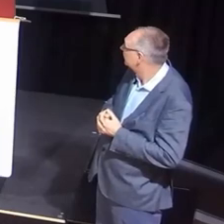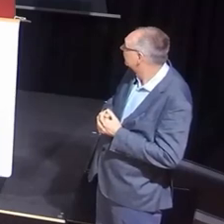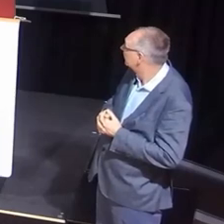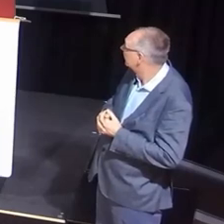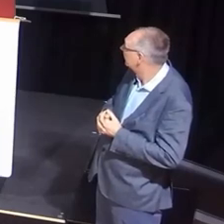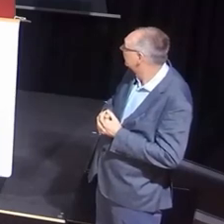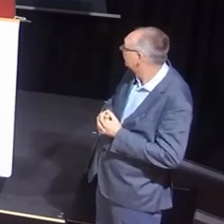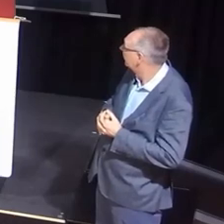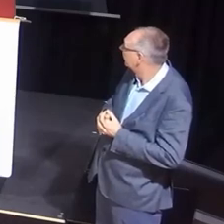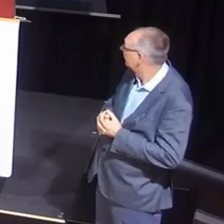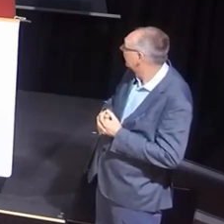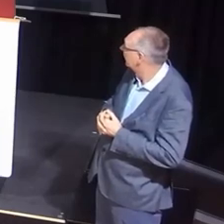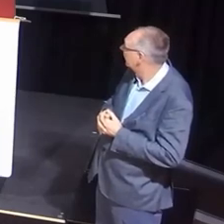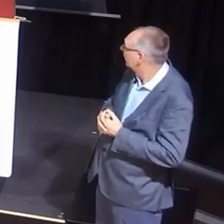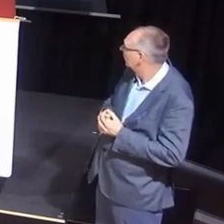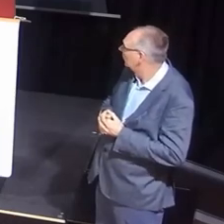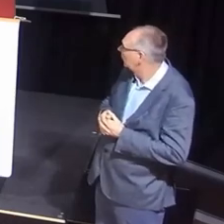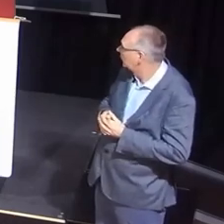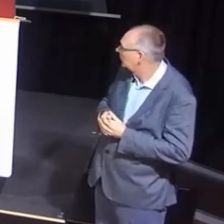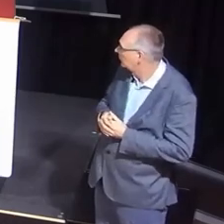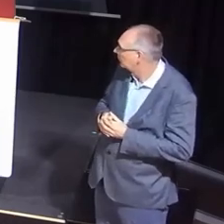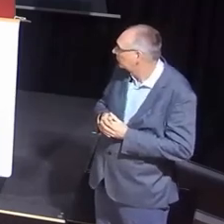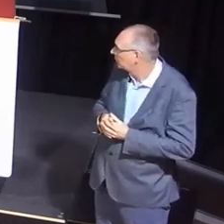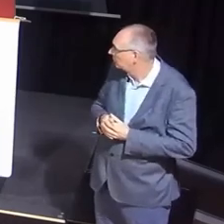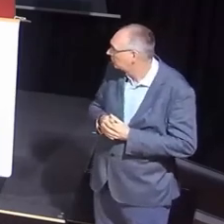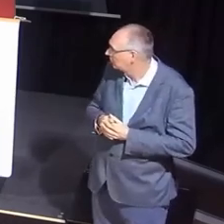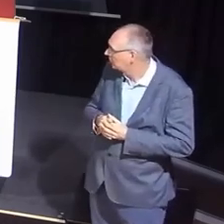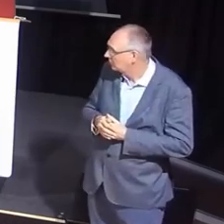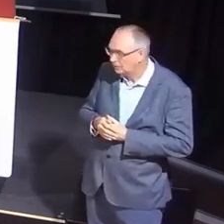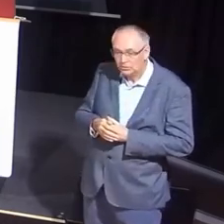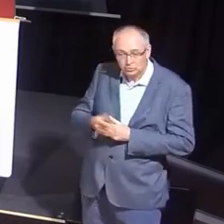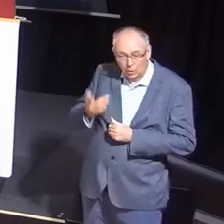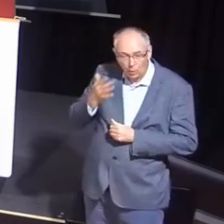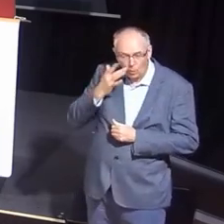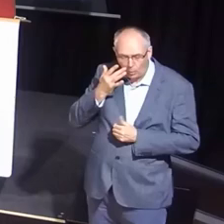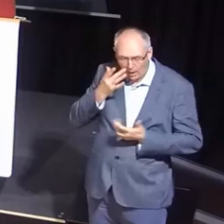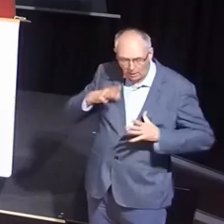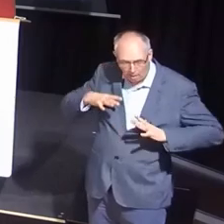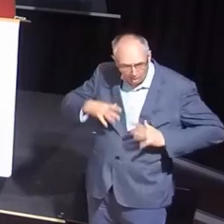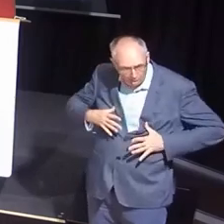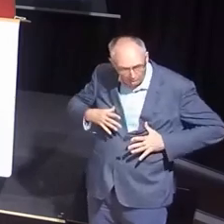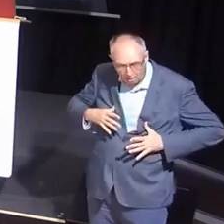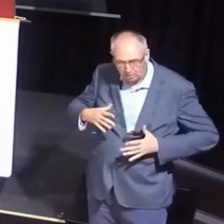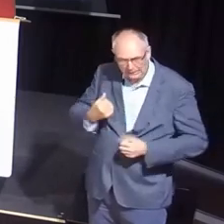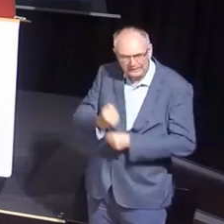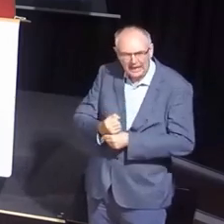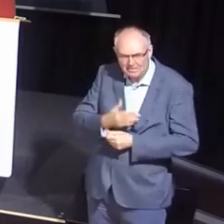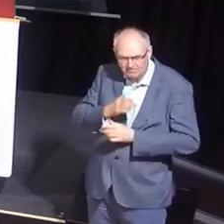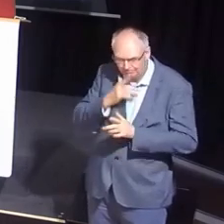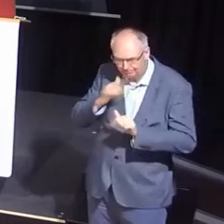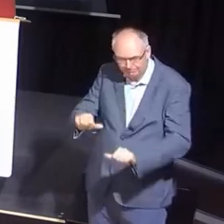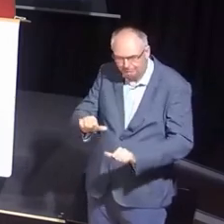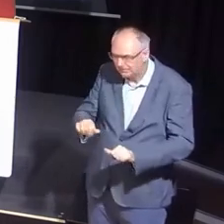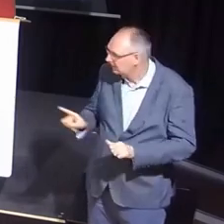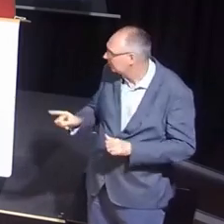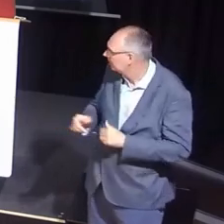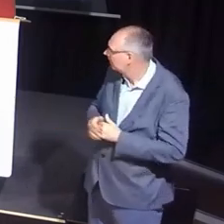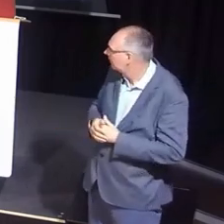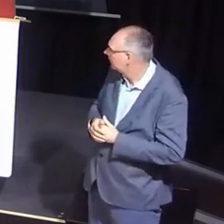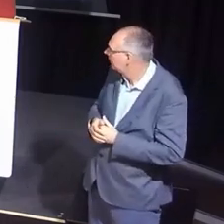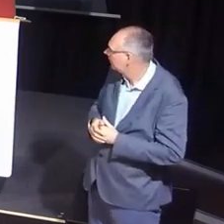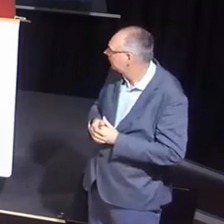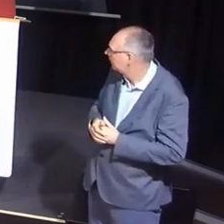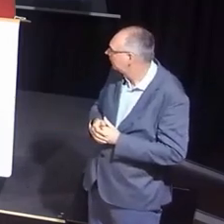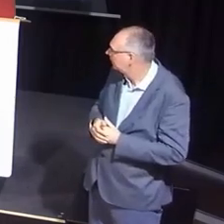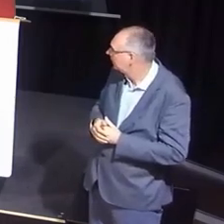what is your go-to game or gameplay? So what do you go for? Jamie, we'll start with you. So my one is, I really like racing games because